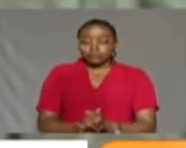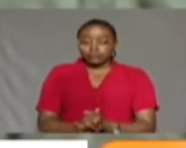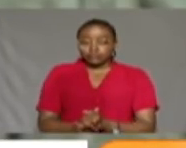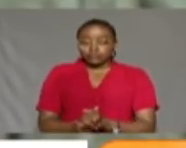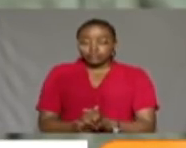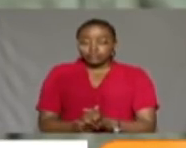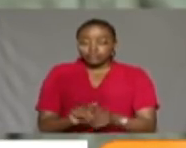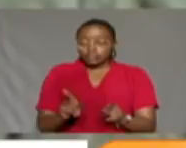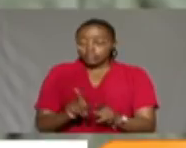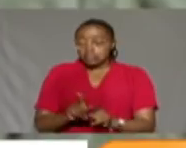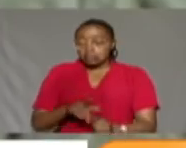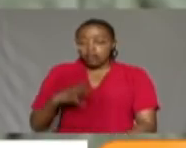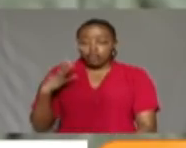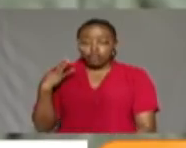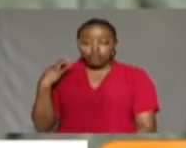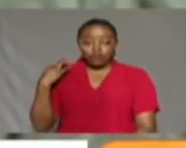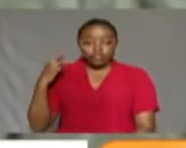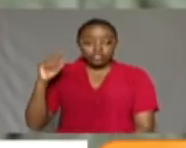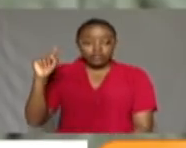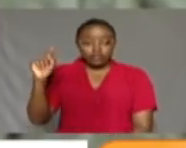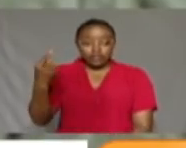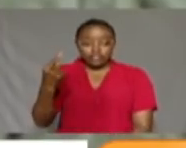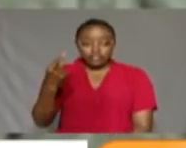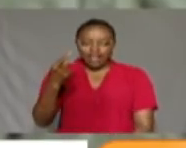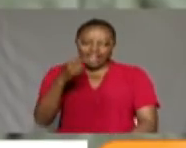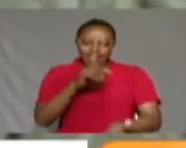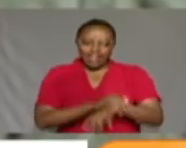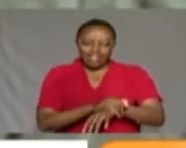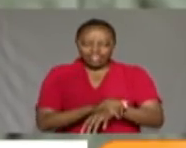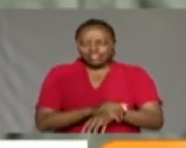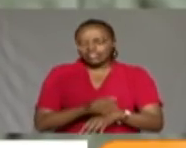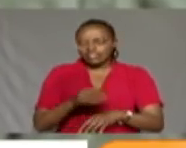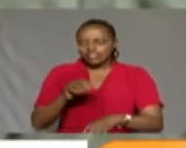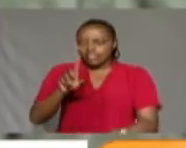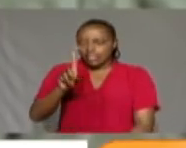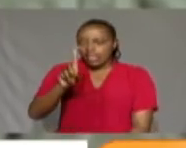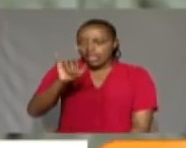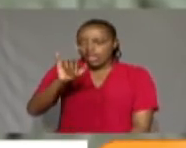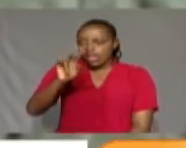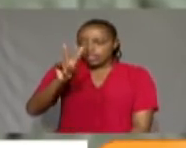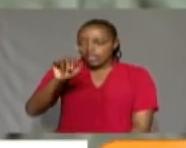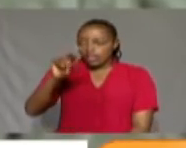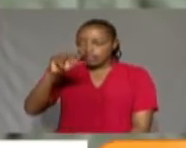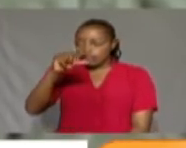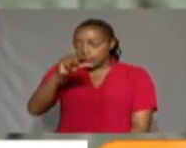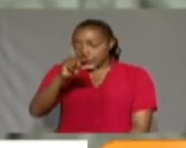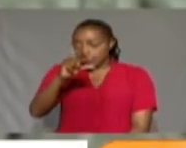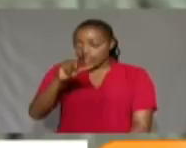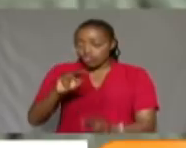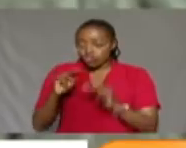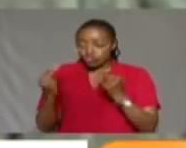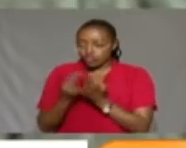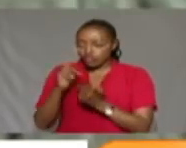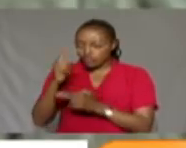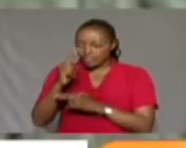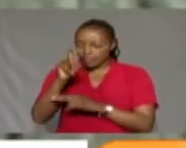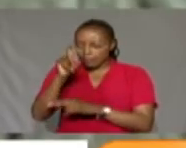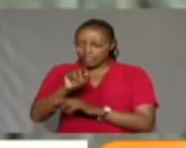First of all, you volunteer to be part of a diving unit. One must undergo a physical screening